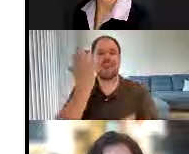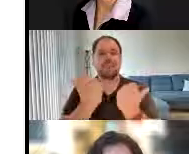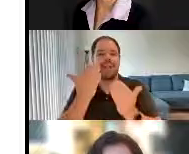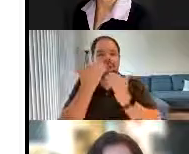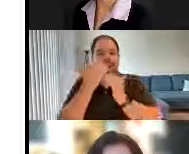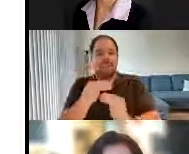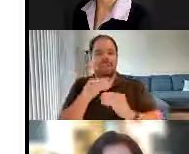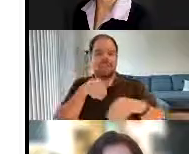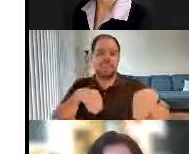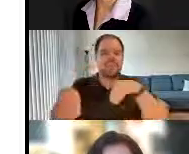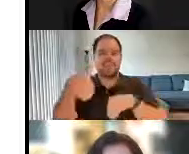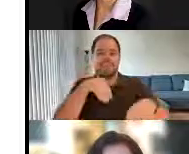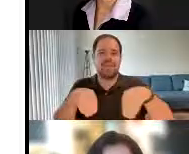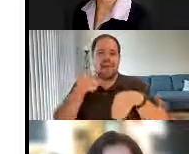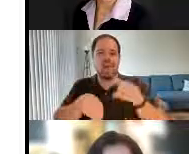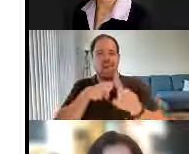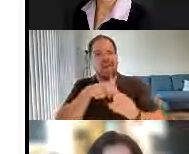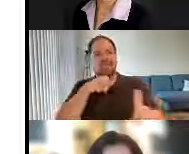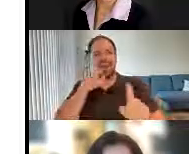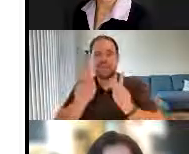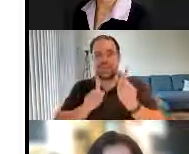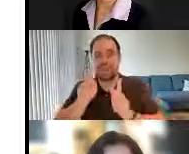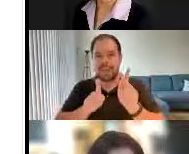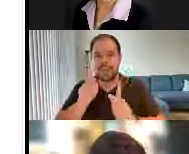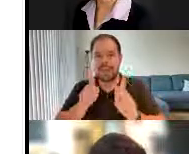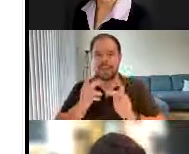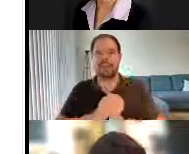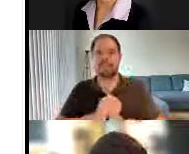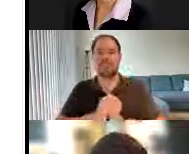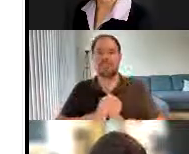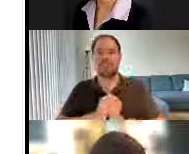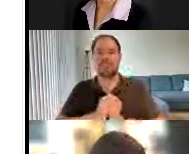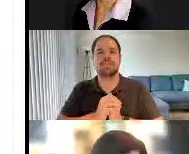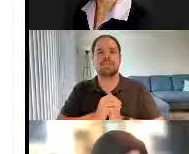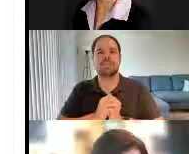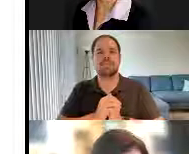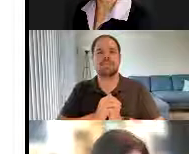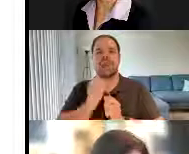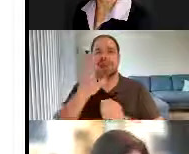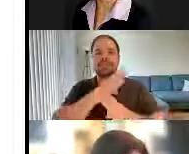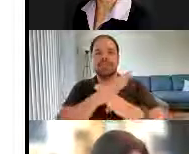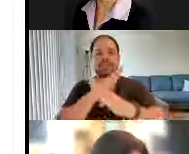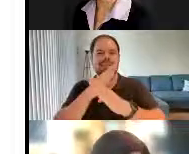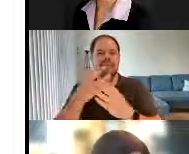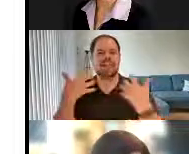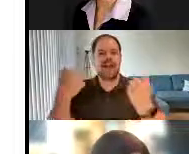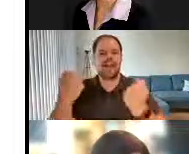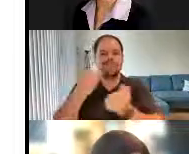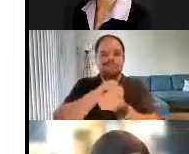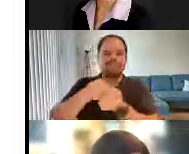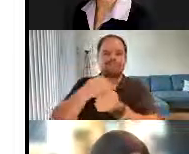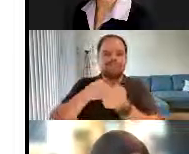be behind in what they're receiving for COVID-19. They may be limited in where they can go or who they can be around because